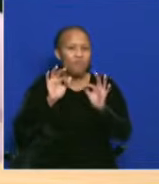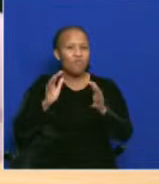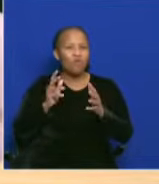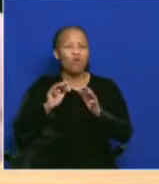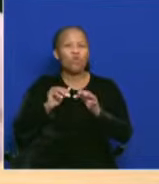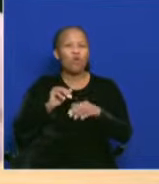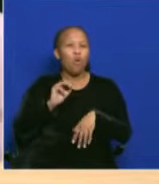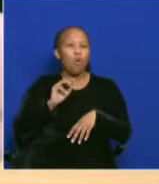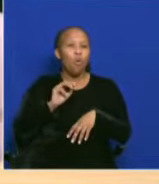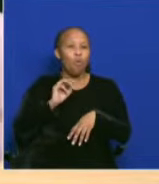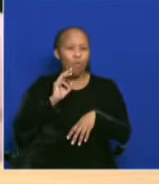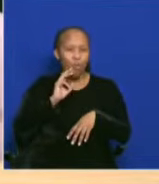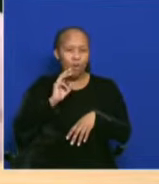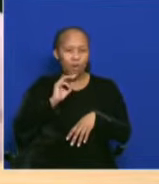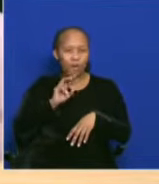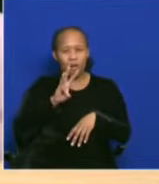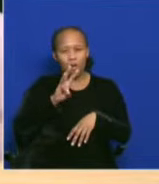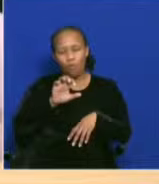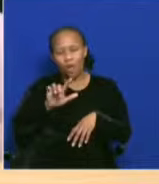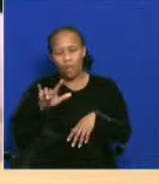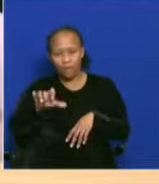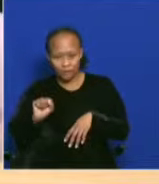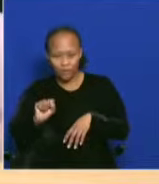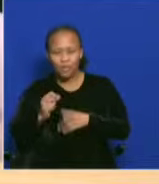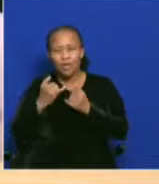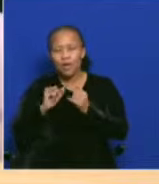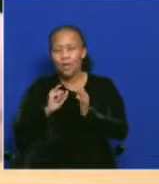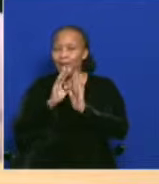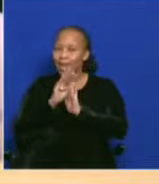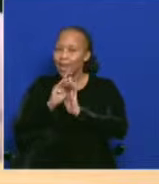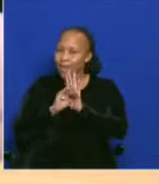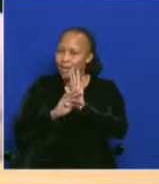then you've got that list of names. I don't know if you can